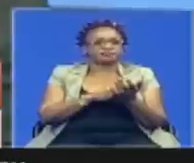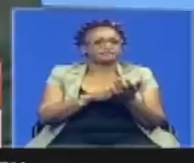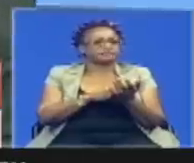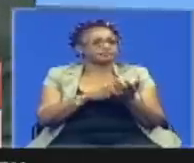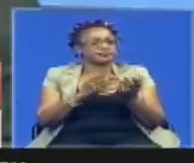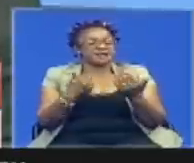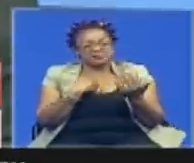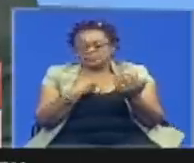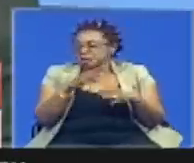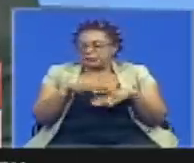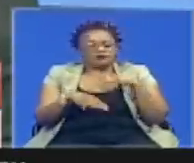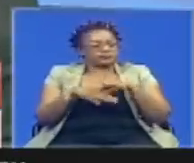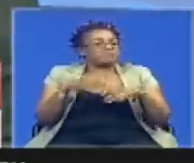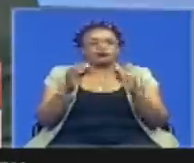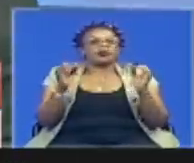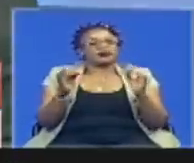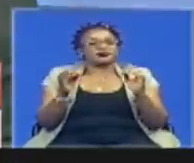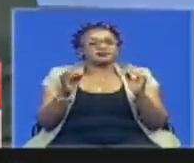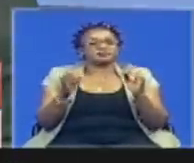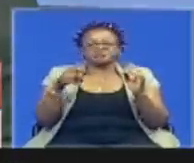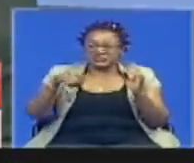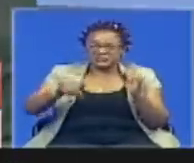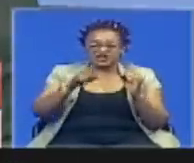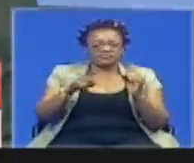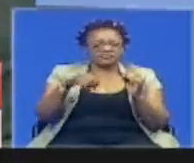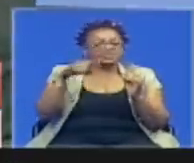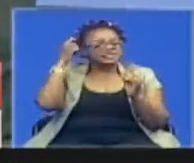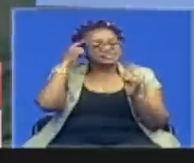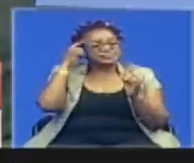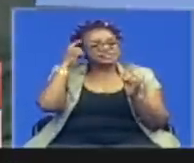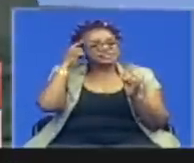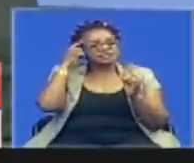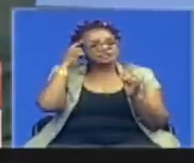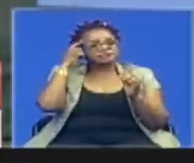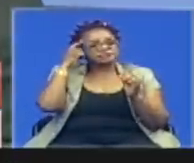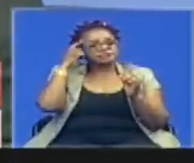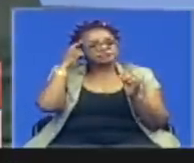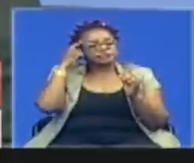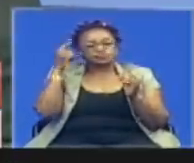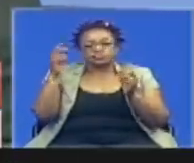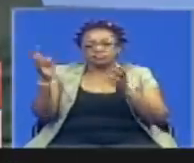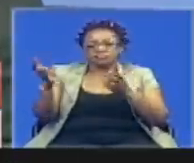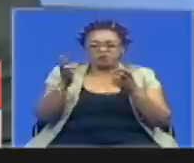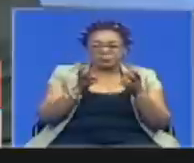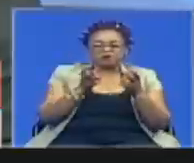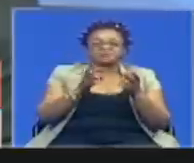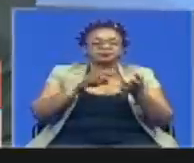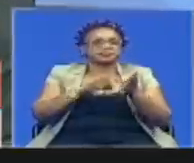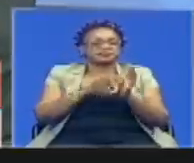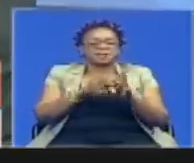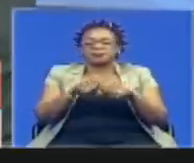reasoning because he seems to be really, to borrow Dr. Atwoli's words, to be skirting on the